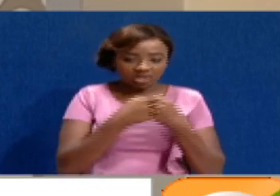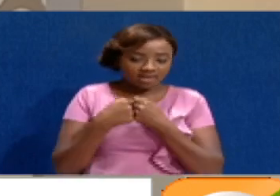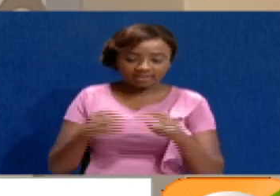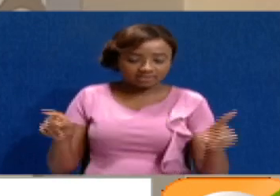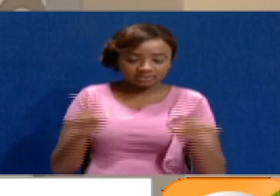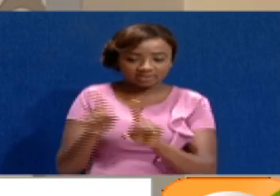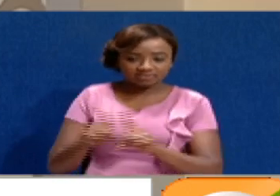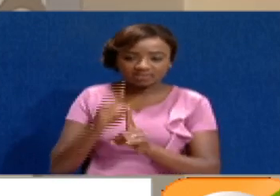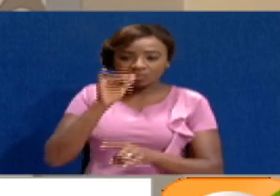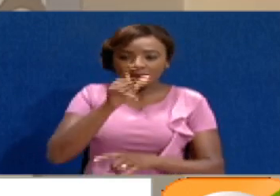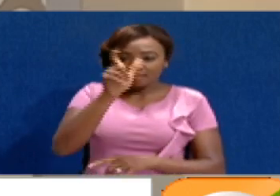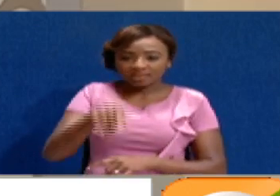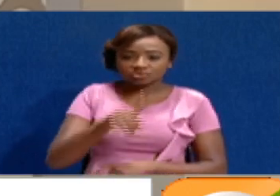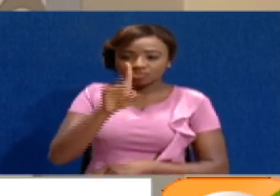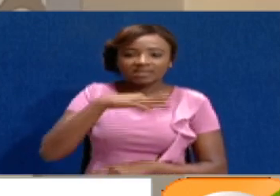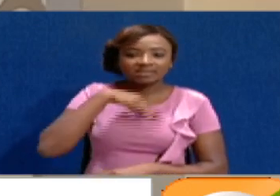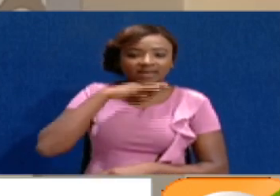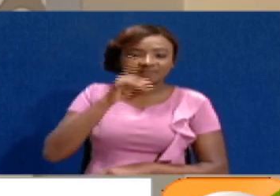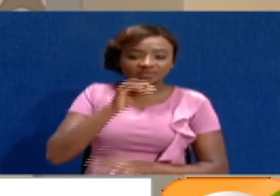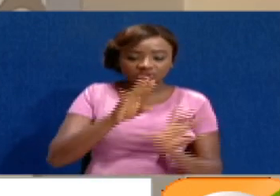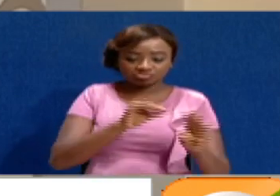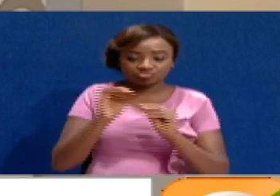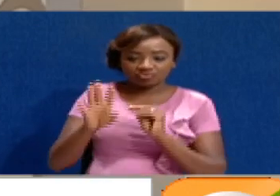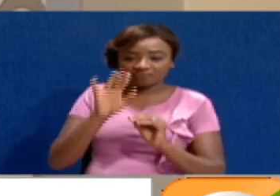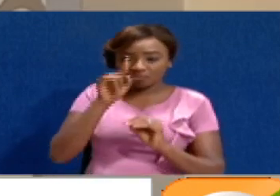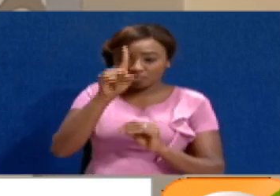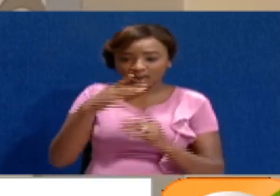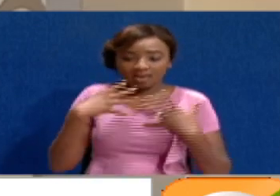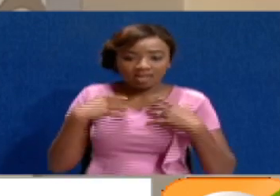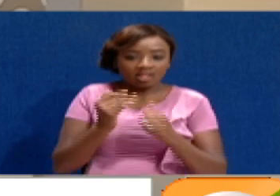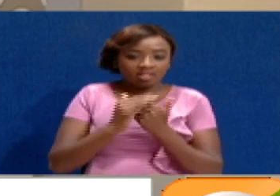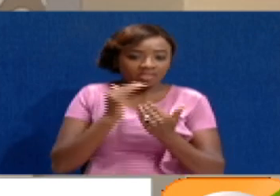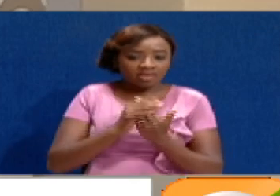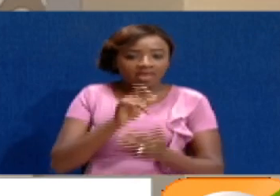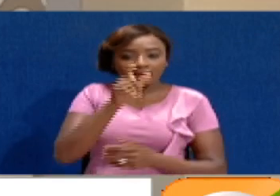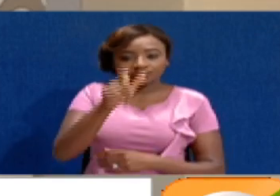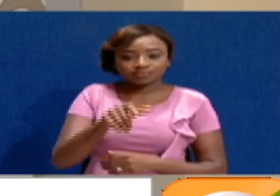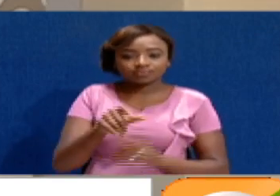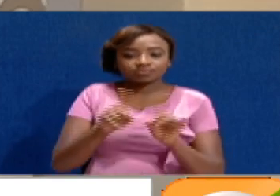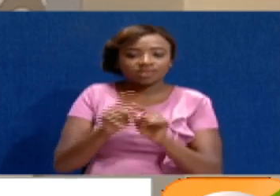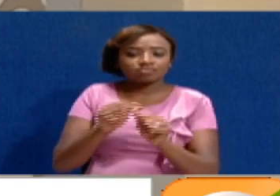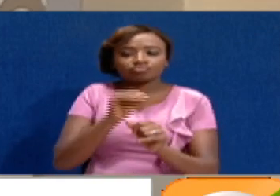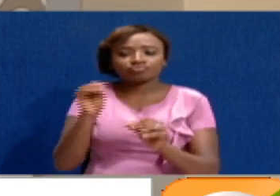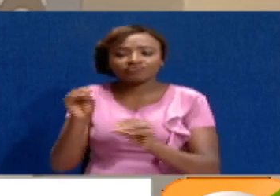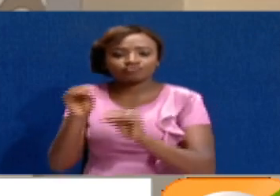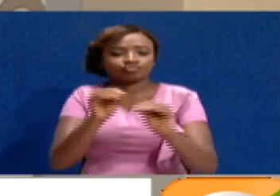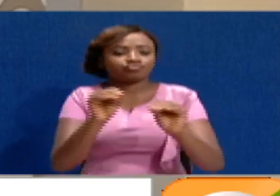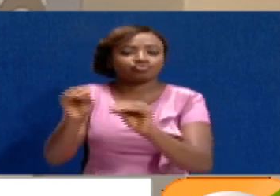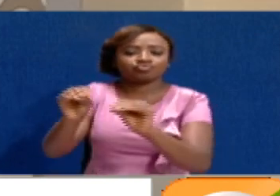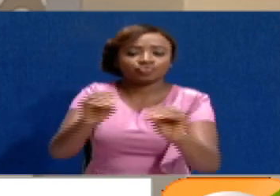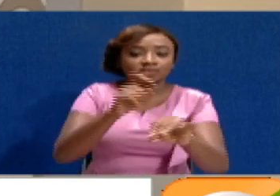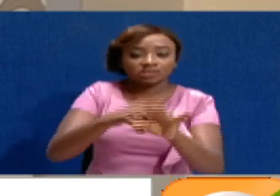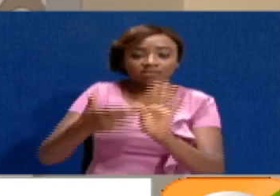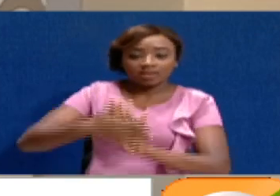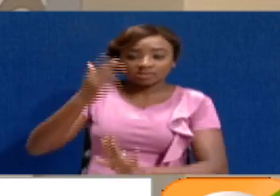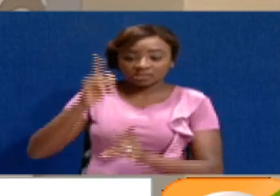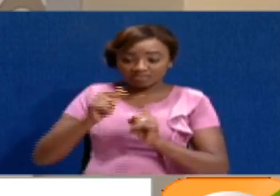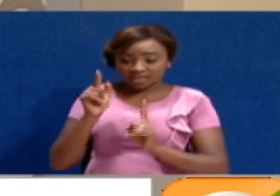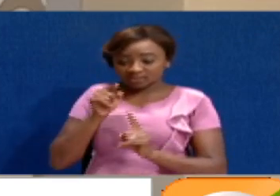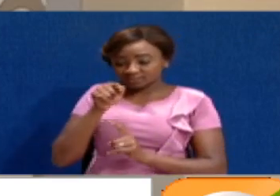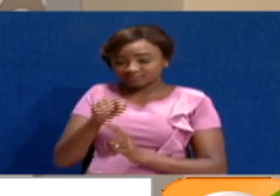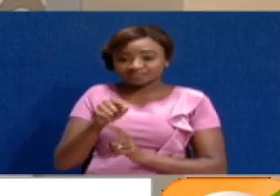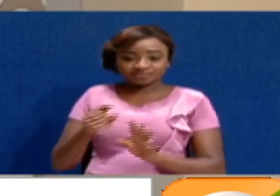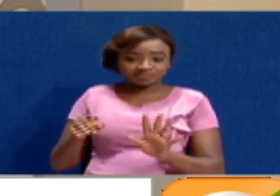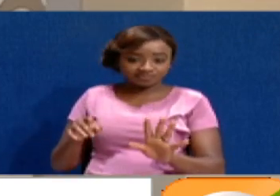own who moved from one healthcare facility to the next at a time of emergency. Suddenly, the